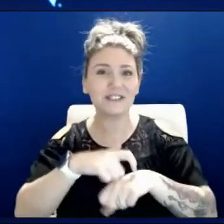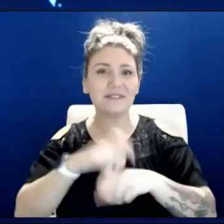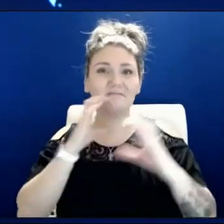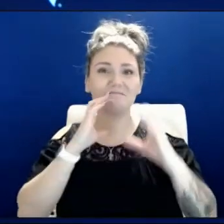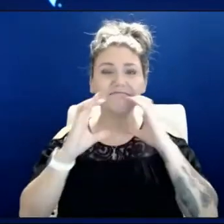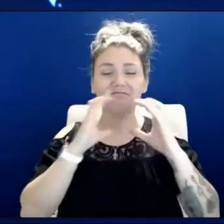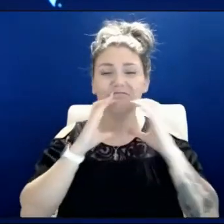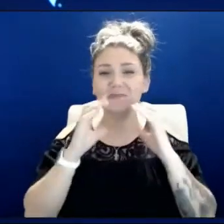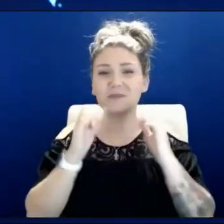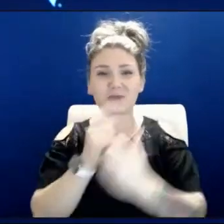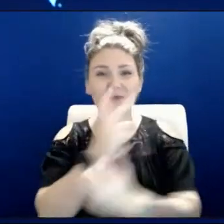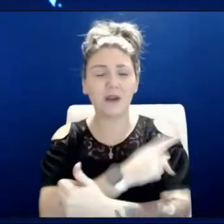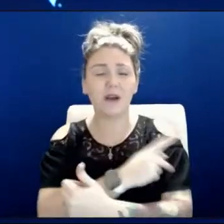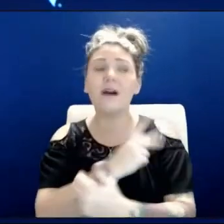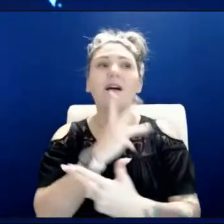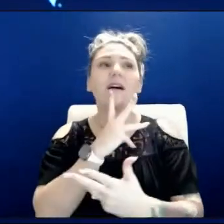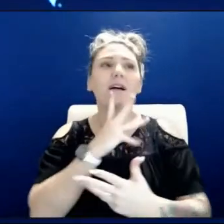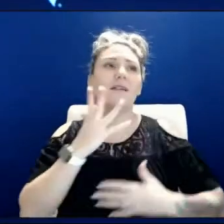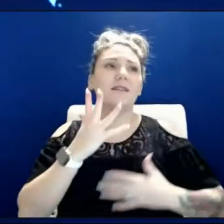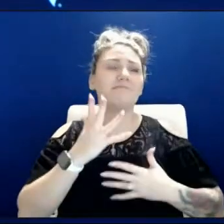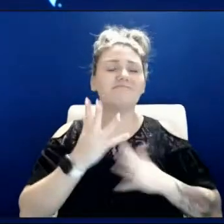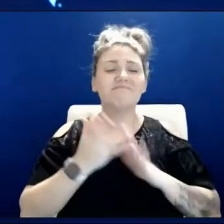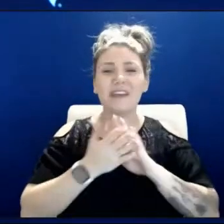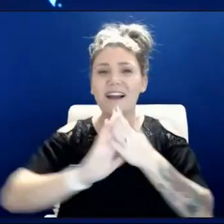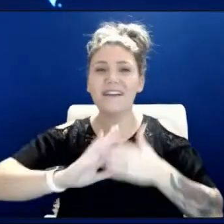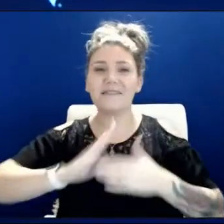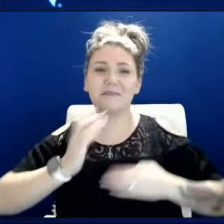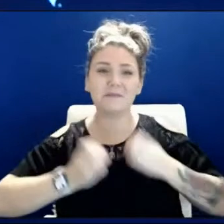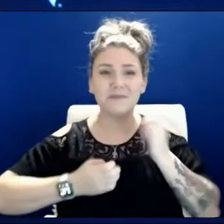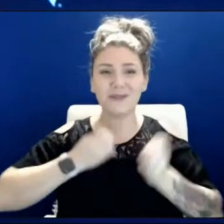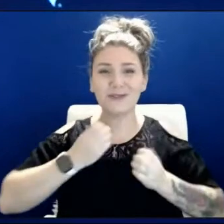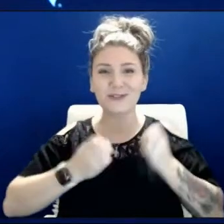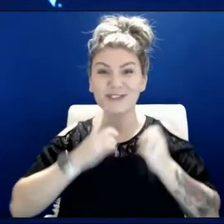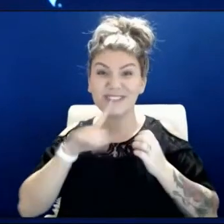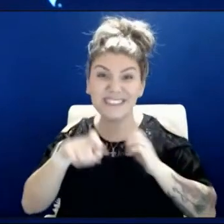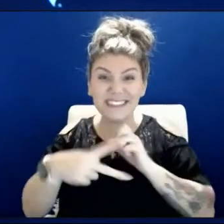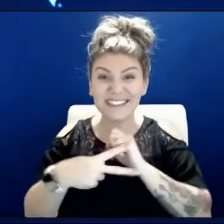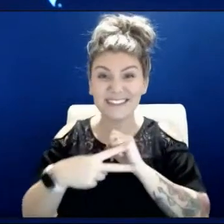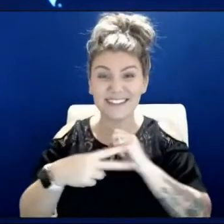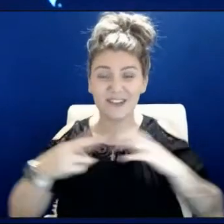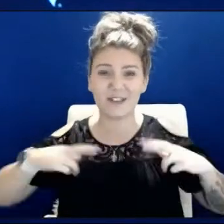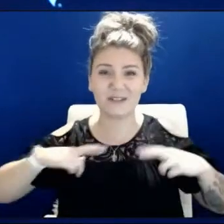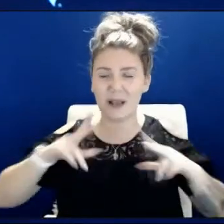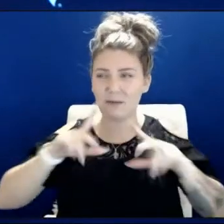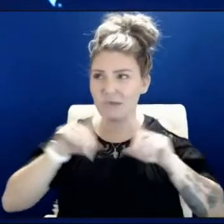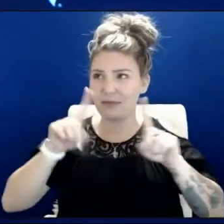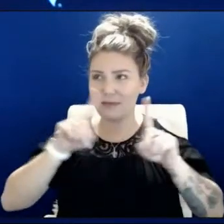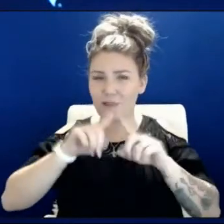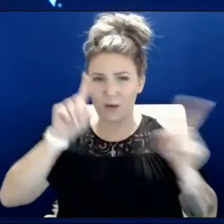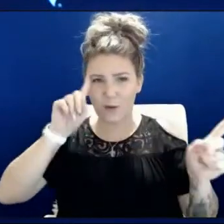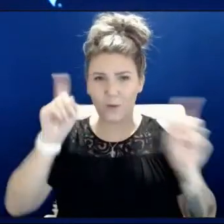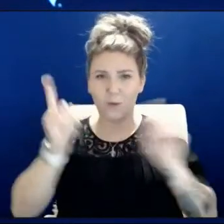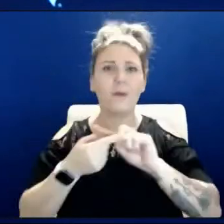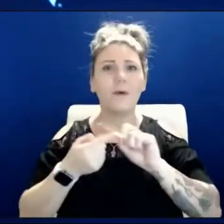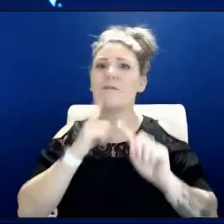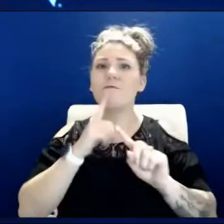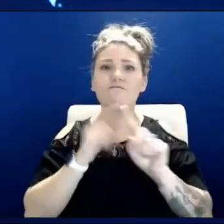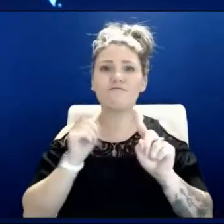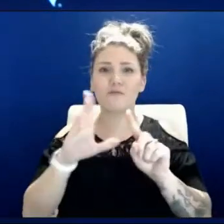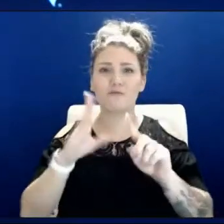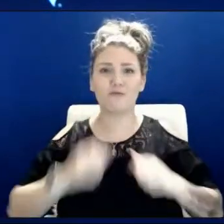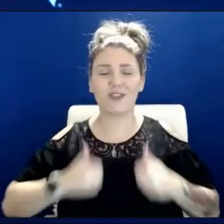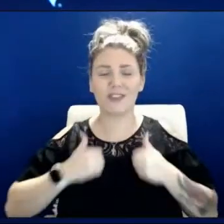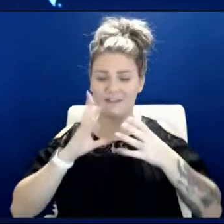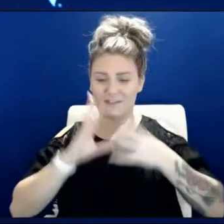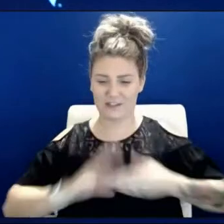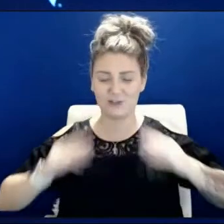get tears in my eyes. I'm like, you got to save for retirement now. You got to think differently than you thought your entire life. What a story that is to me. It is a